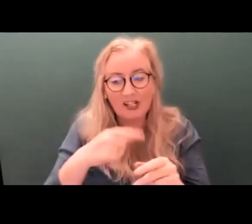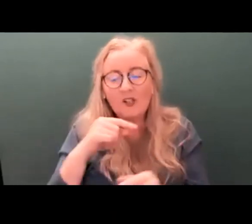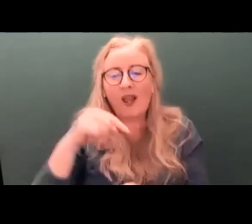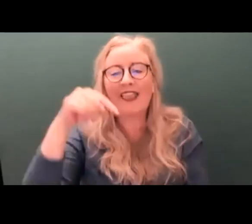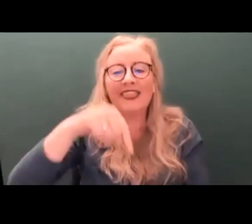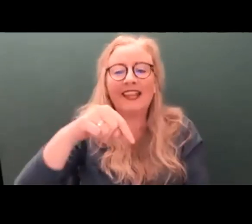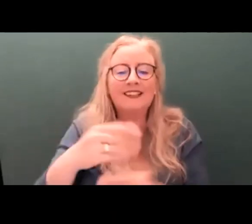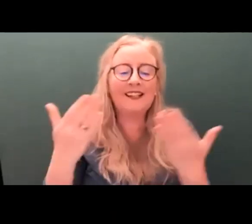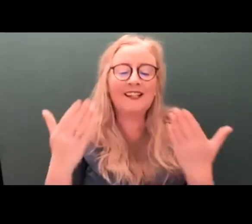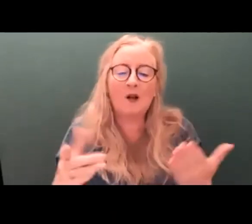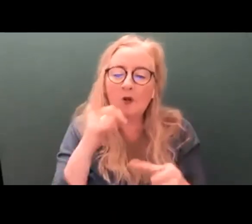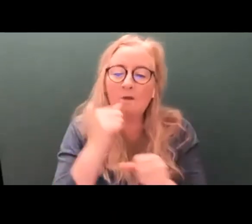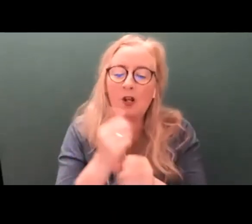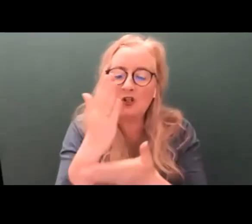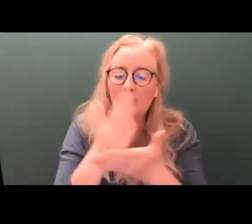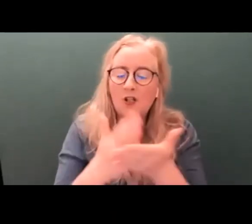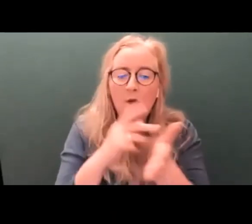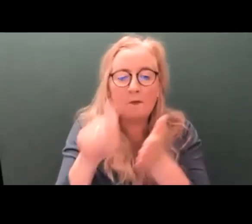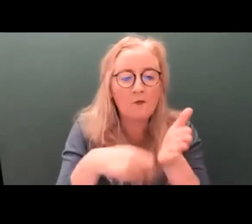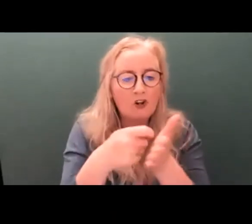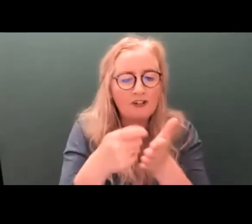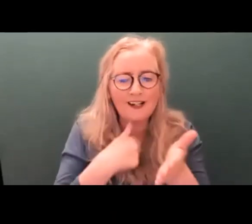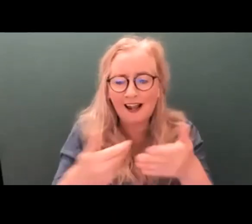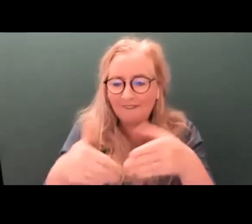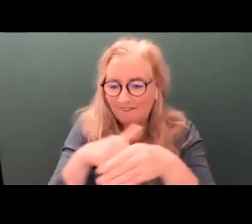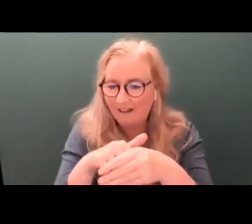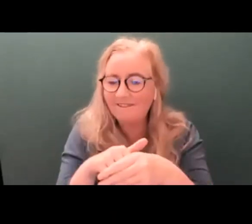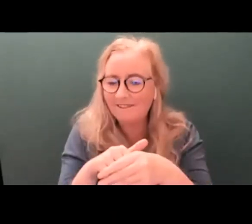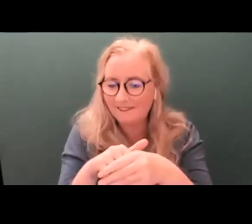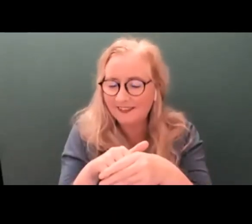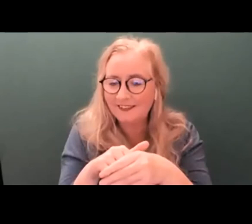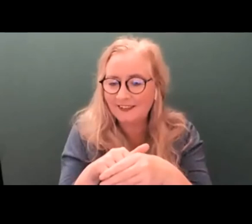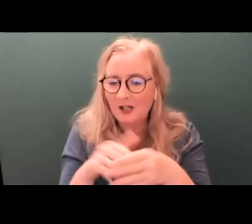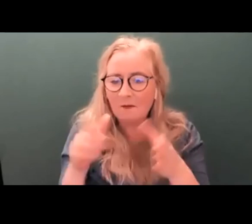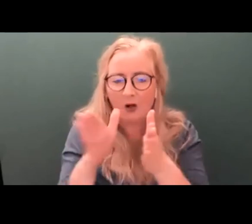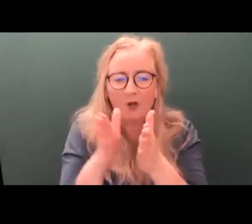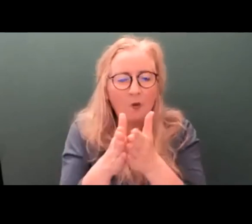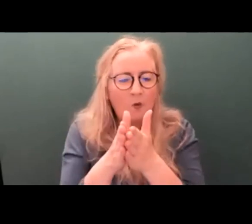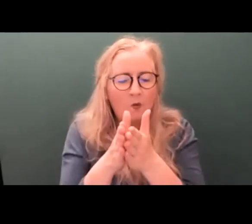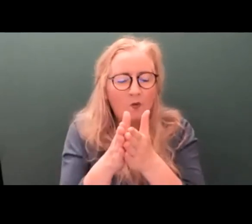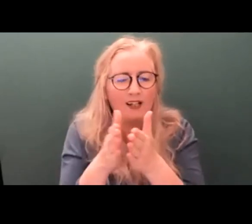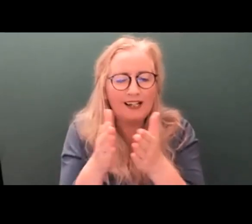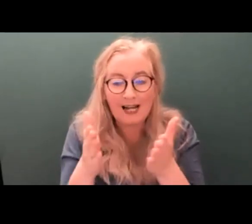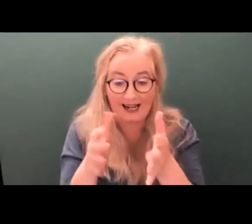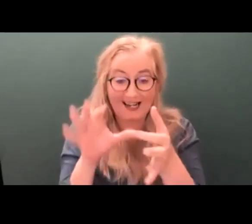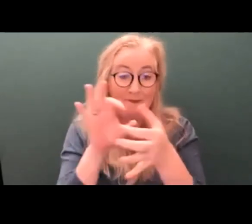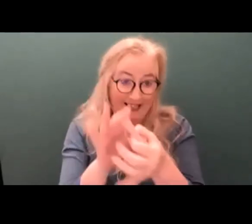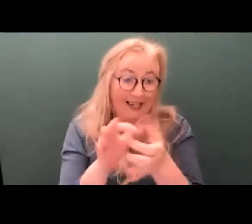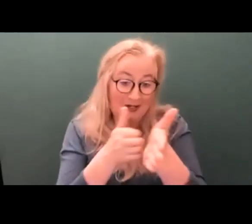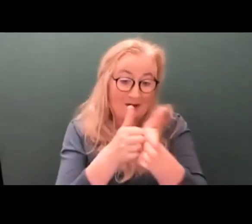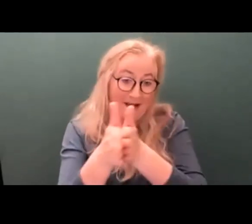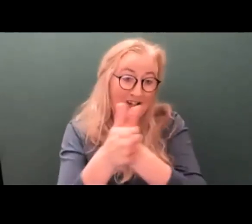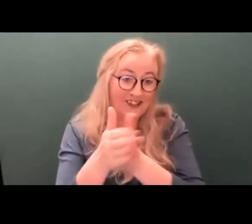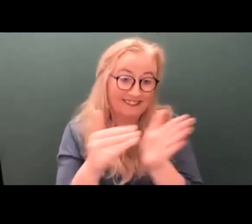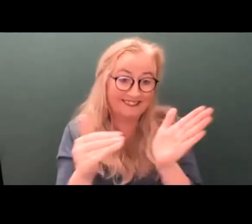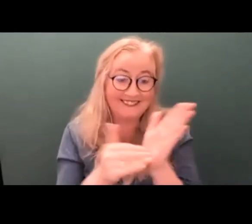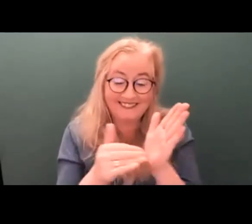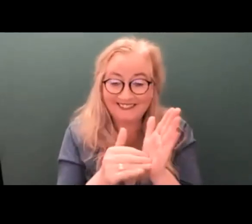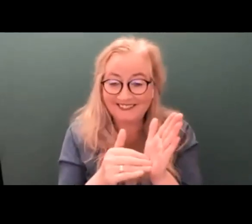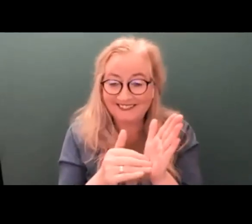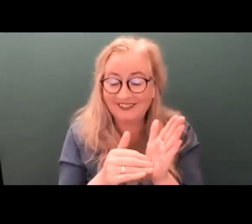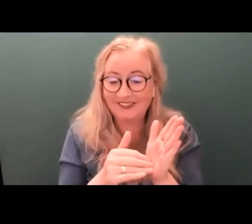some of the projects I've been involved in and how it's a wider sense of, again, passion. And the